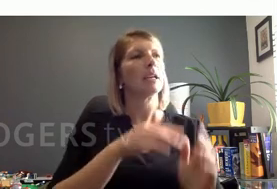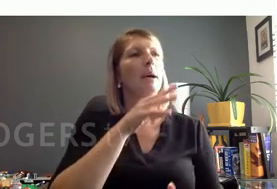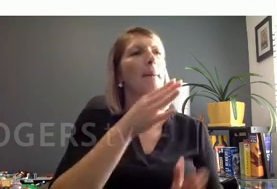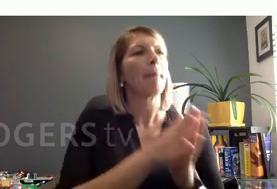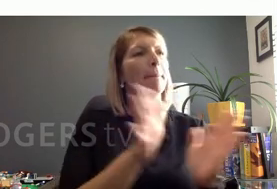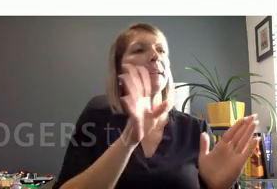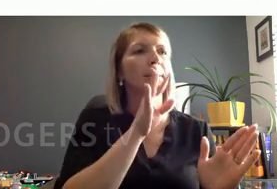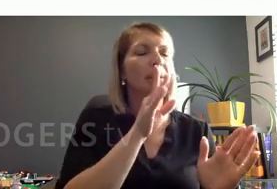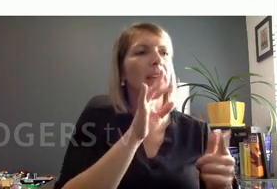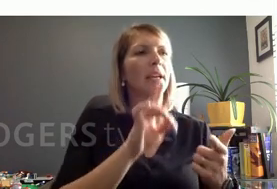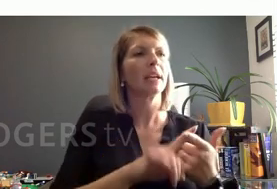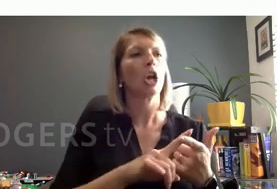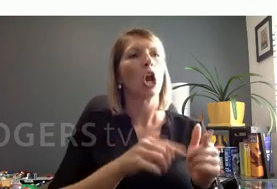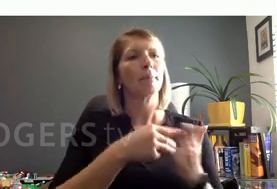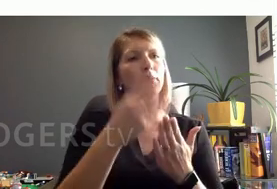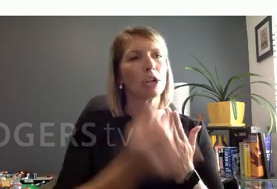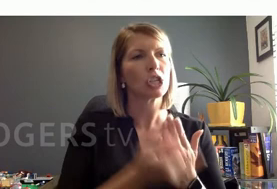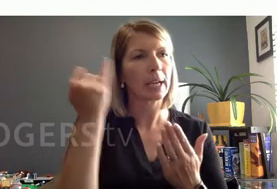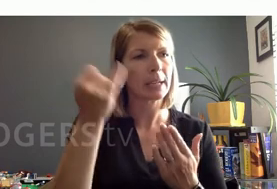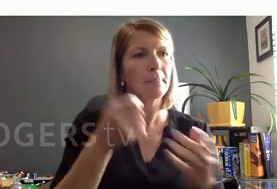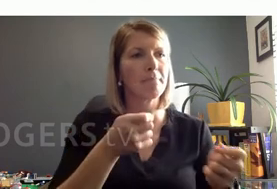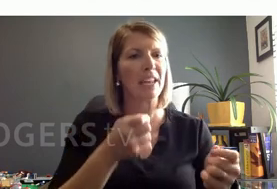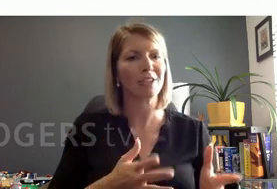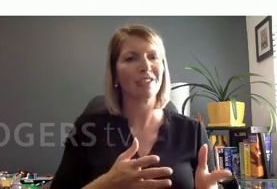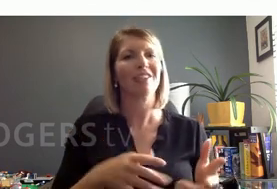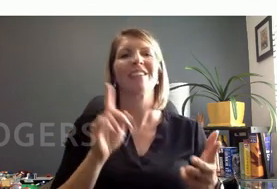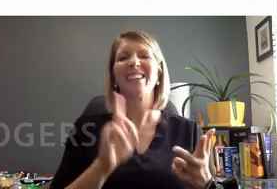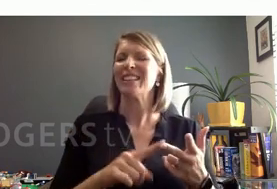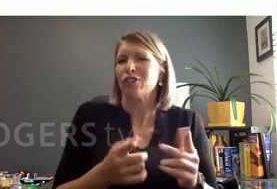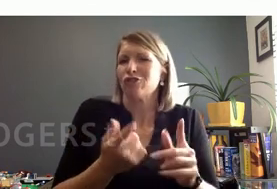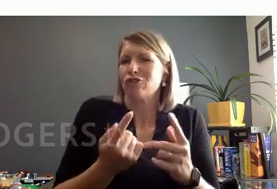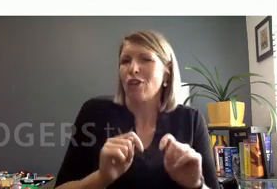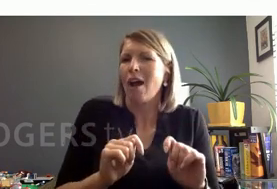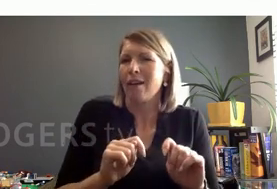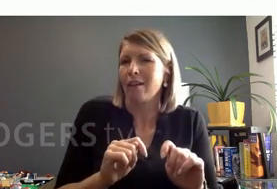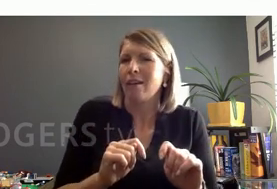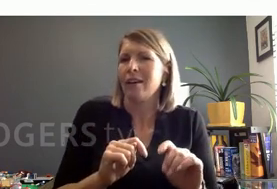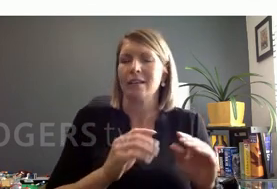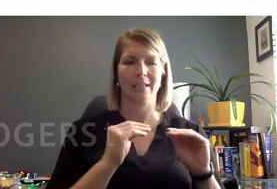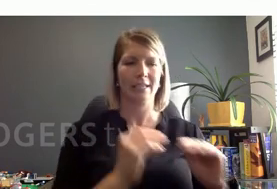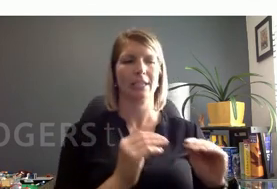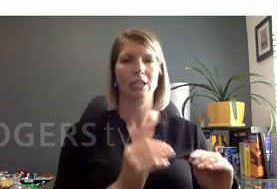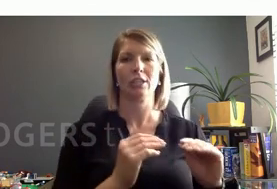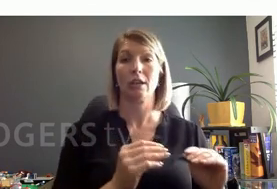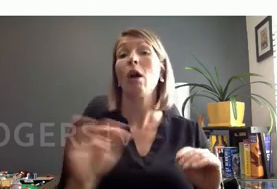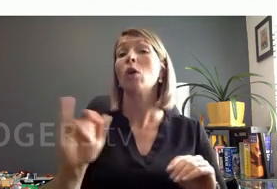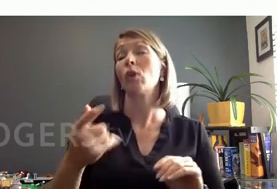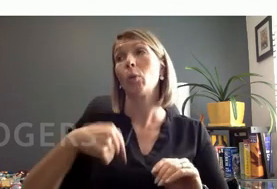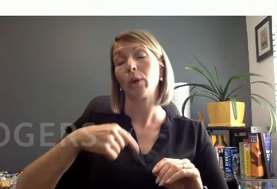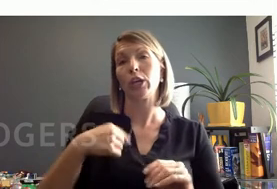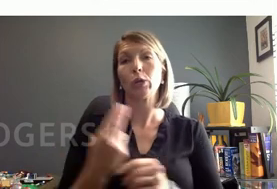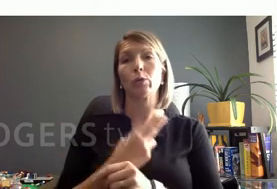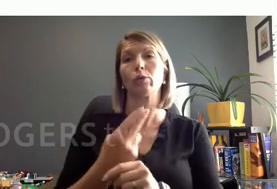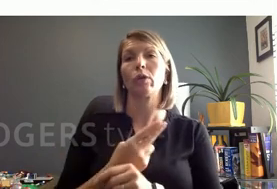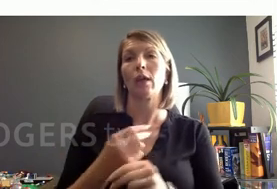going to put this all together so I can present it either at the rooms in March or as we have expanded to the other parts